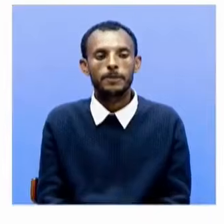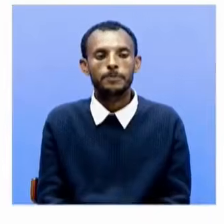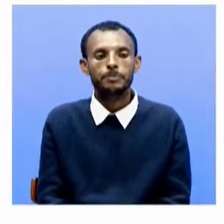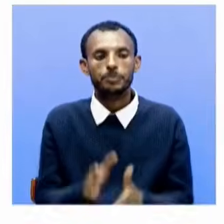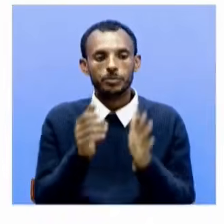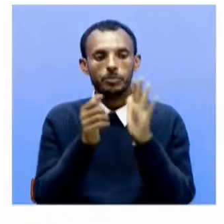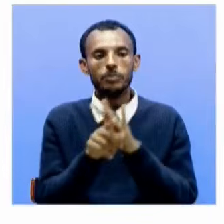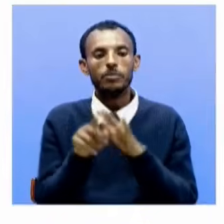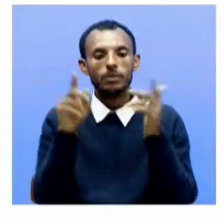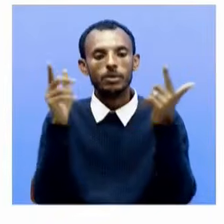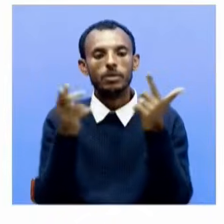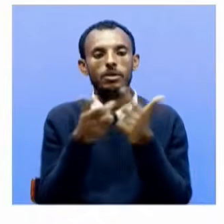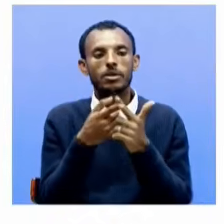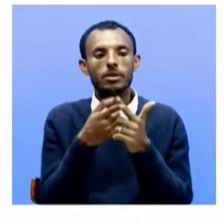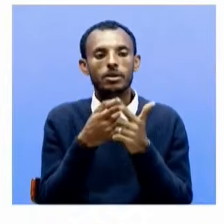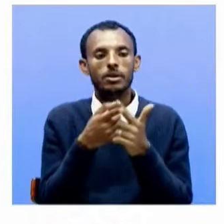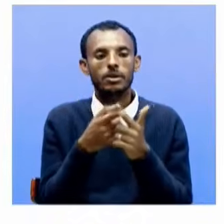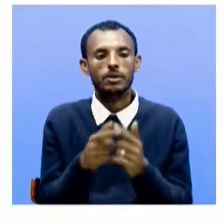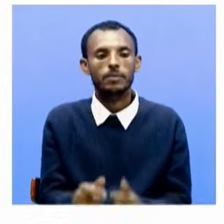Example 2.